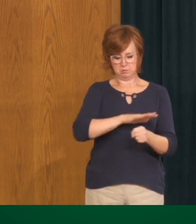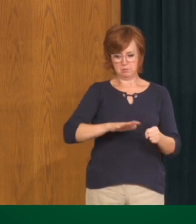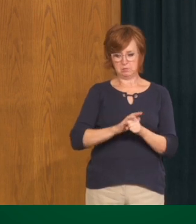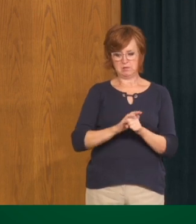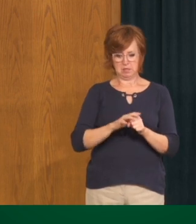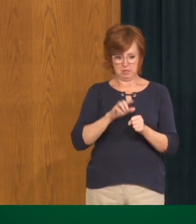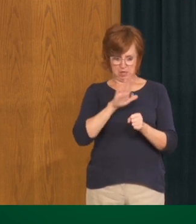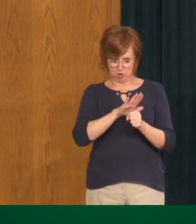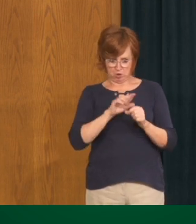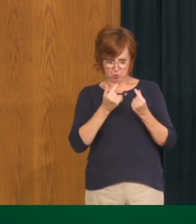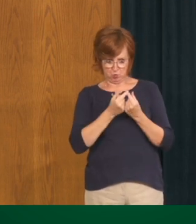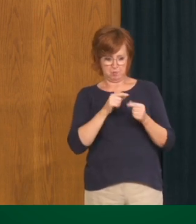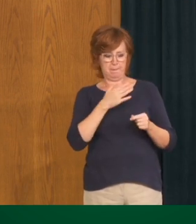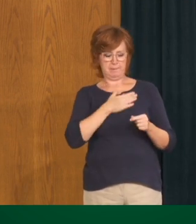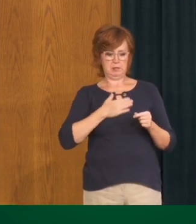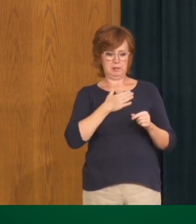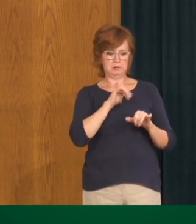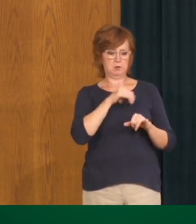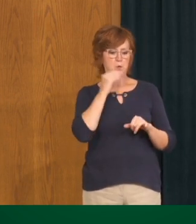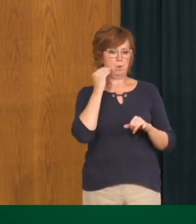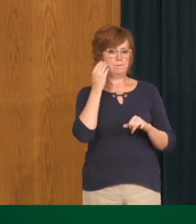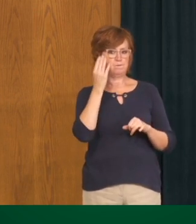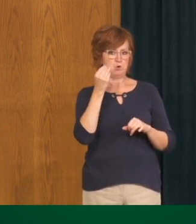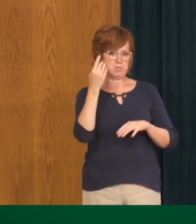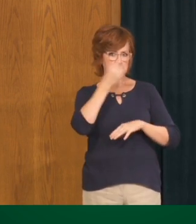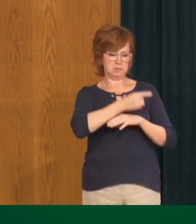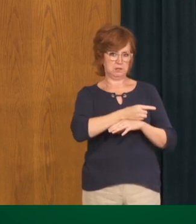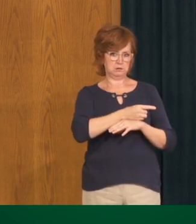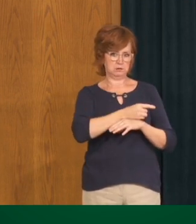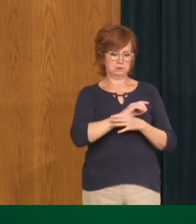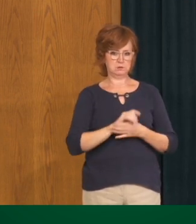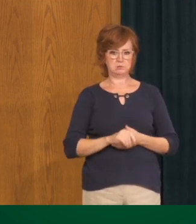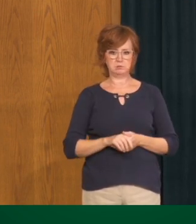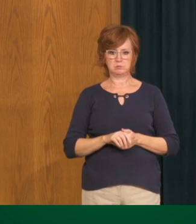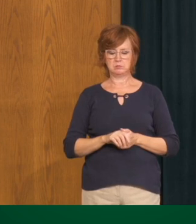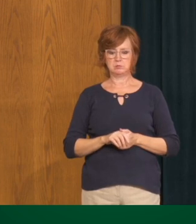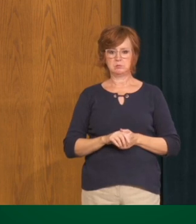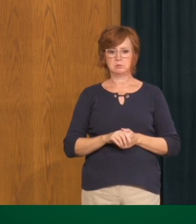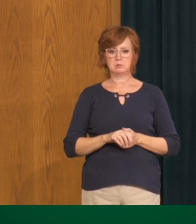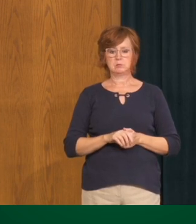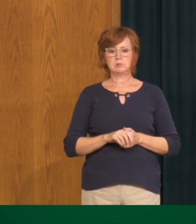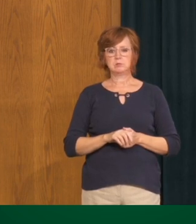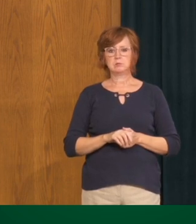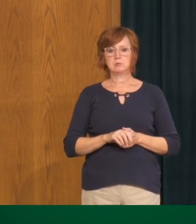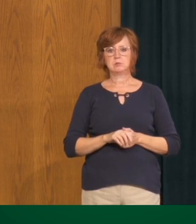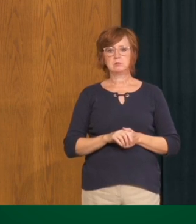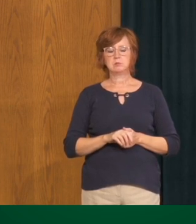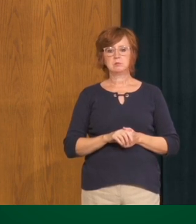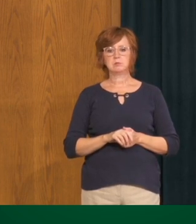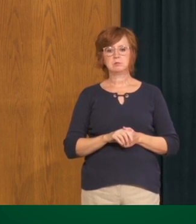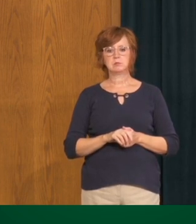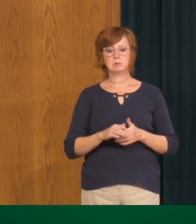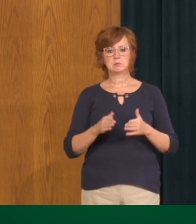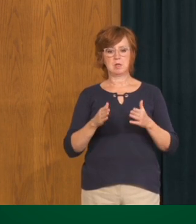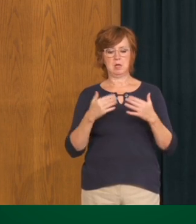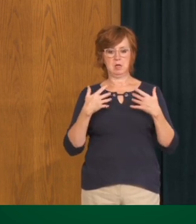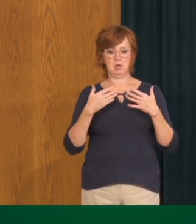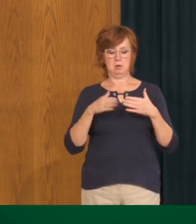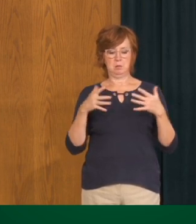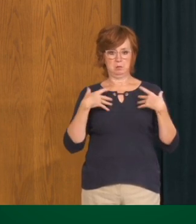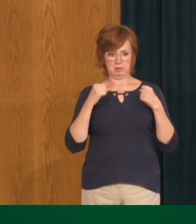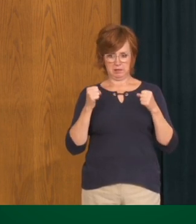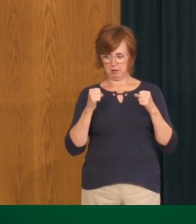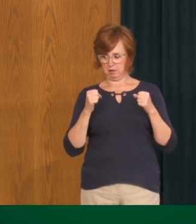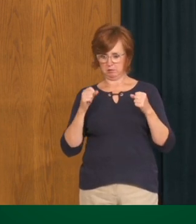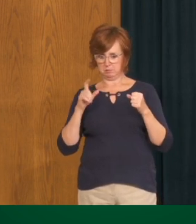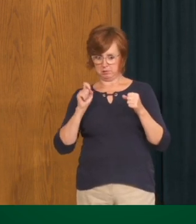for 14 days. But in other situations where public health can't confirm that everyone in the class was not potentially a close contact,